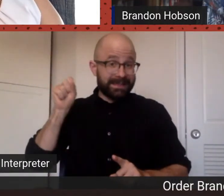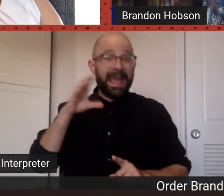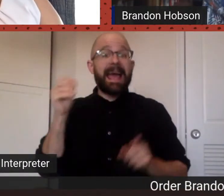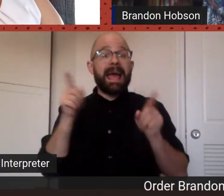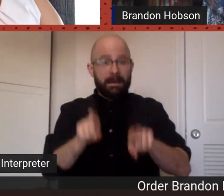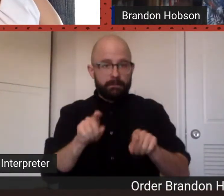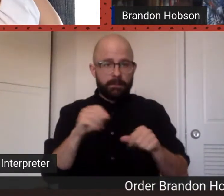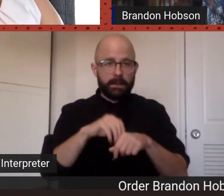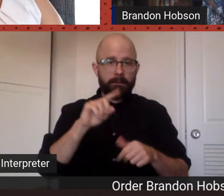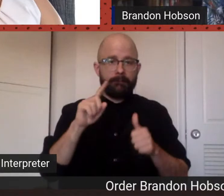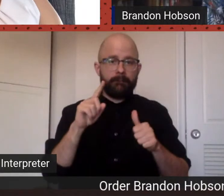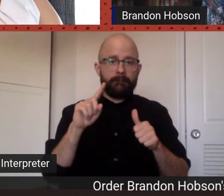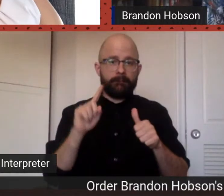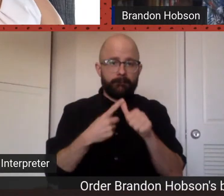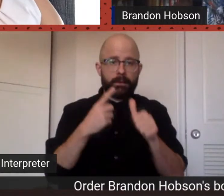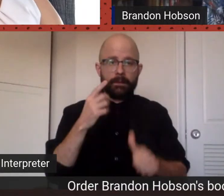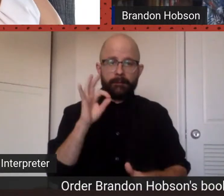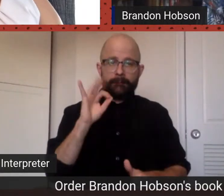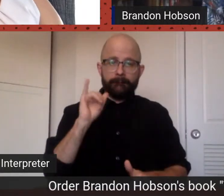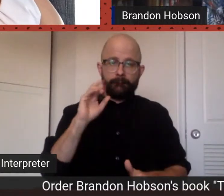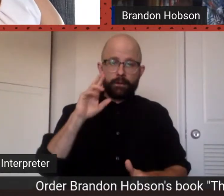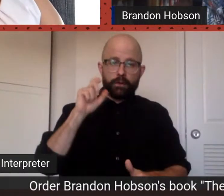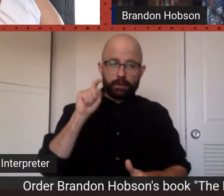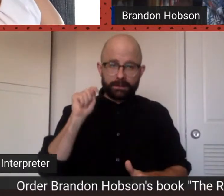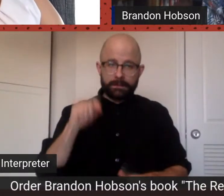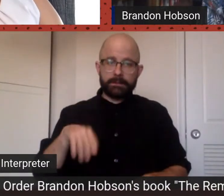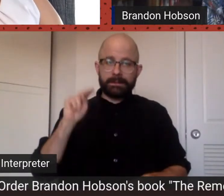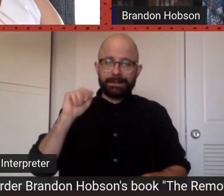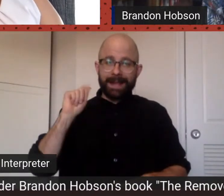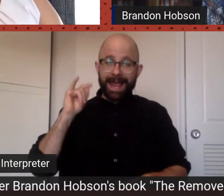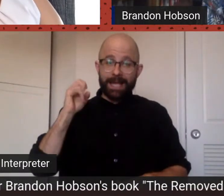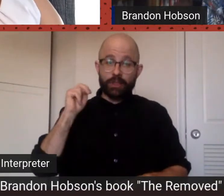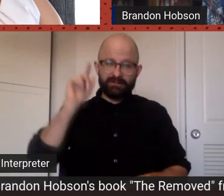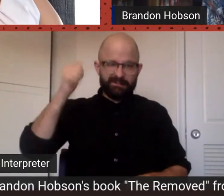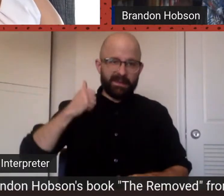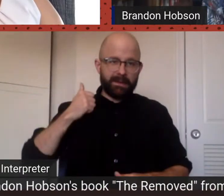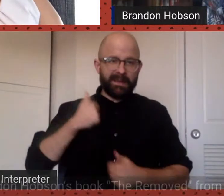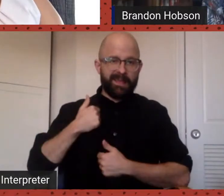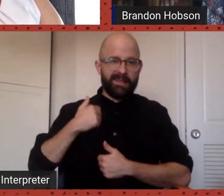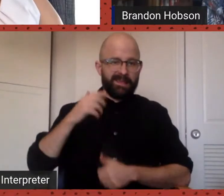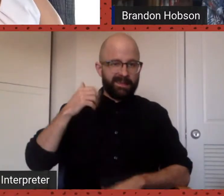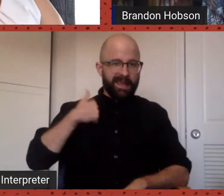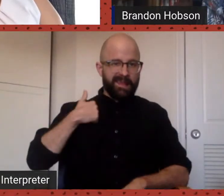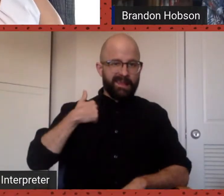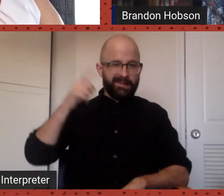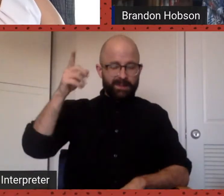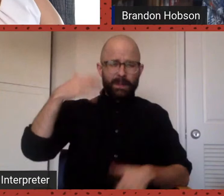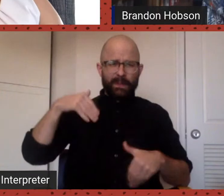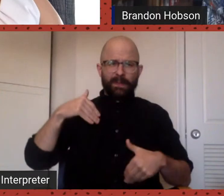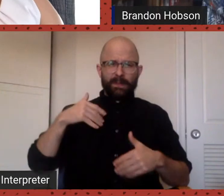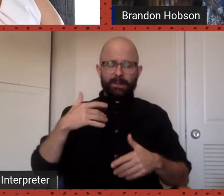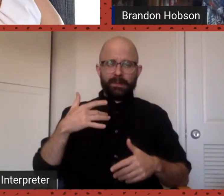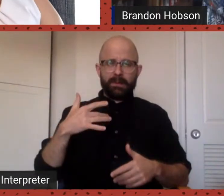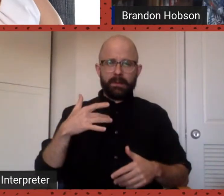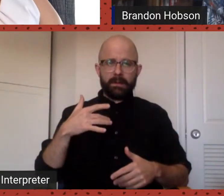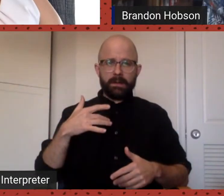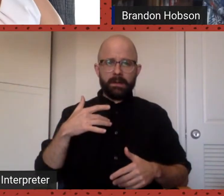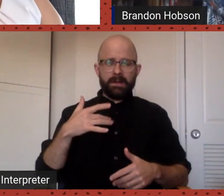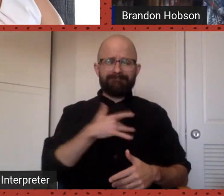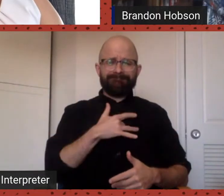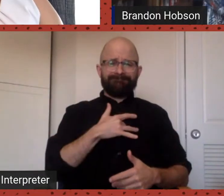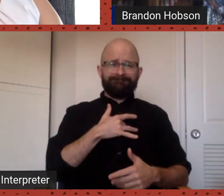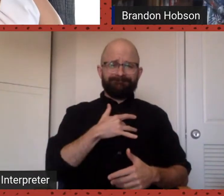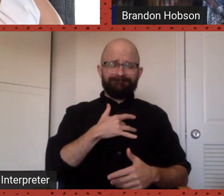in Canada. And so that is very troubling. And it's continued to be troubling for many,